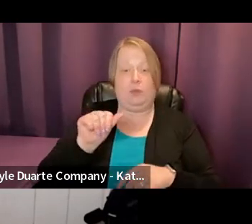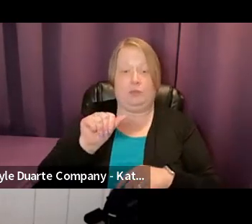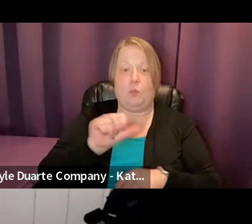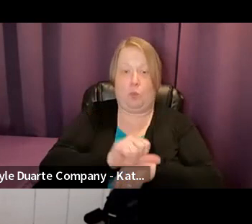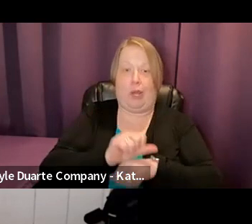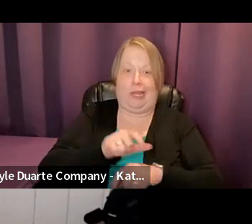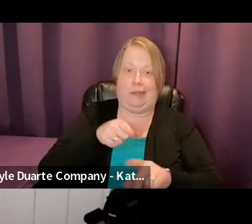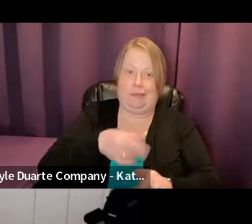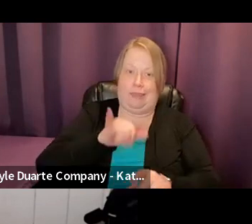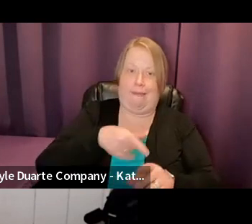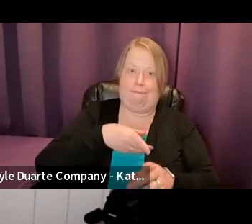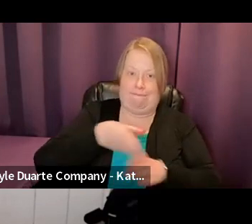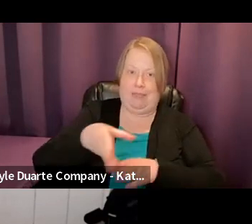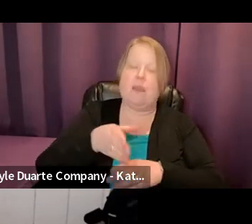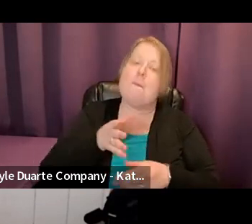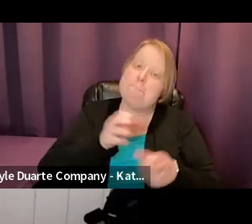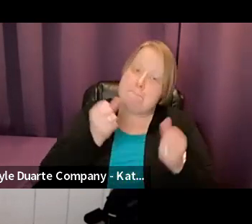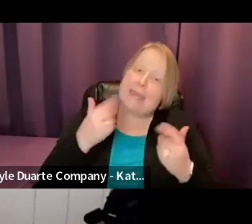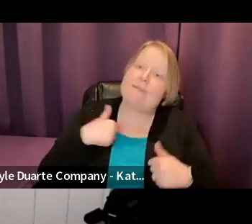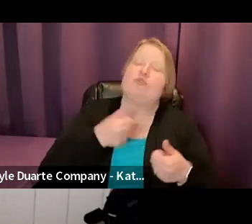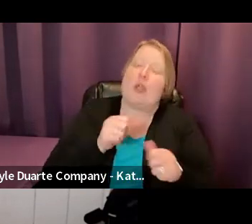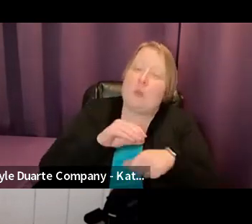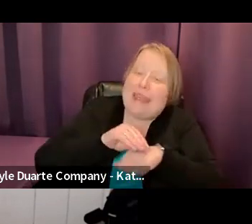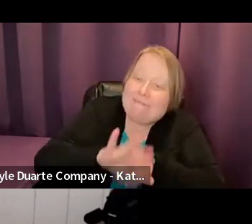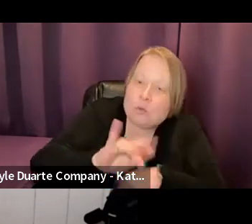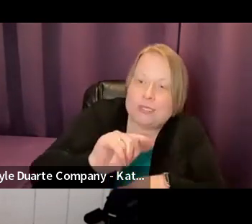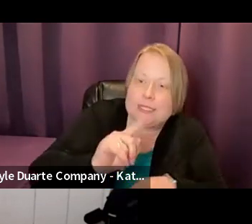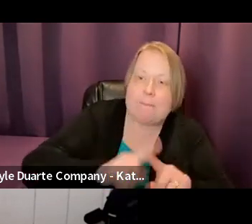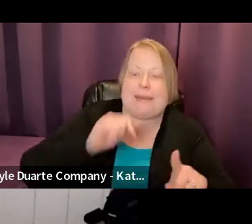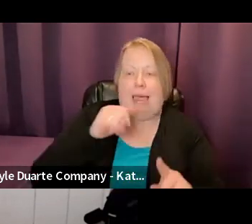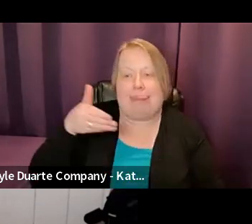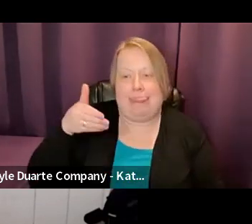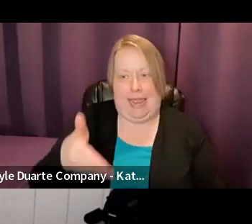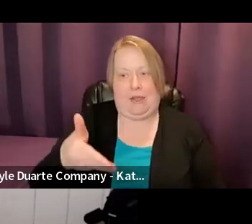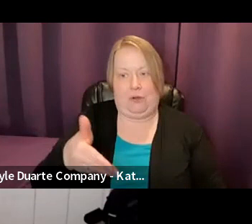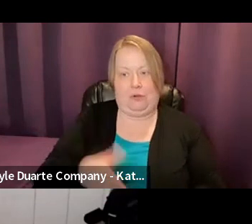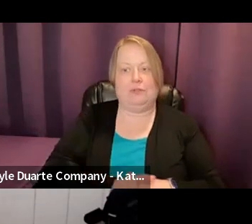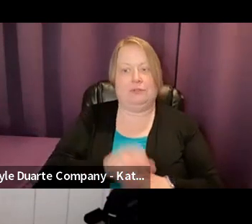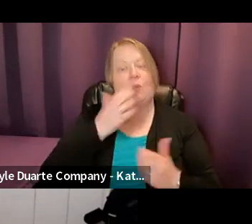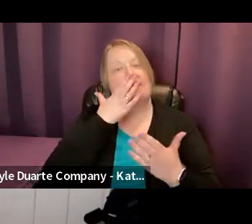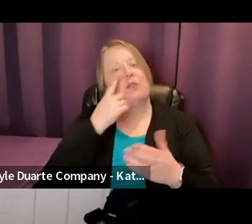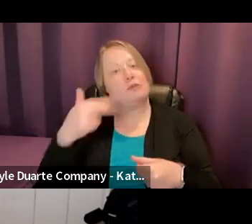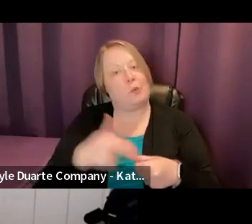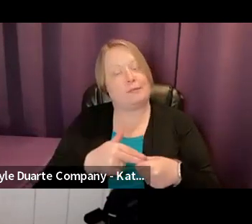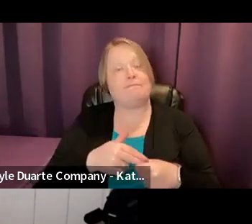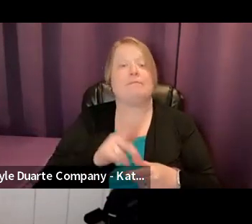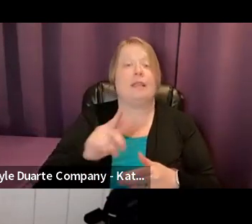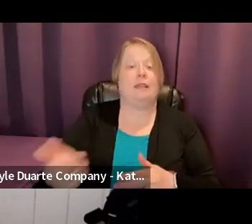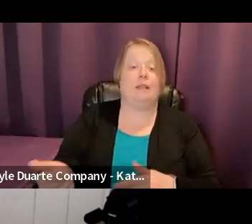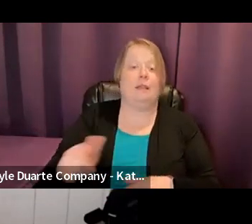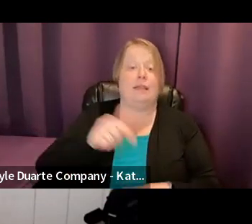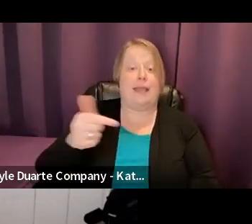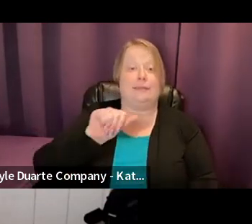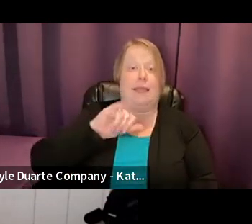influence journalism and not enough of us that are actually there. So thank you for joining us. AJ, I'll turn to you next.